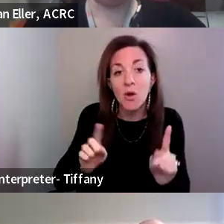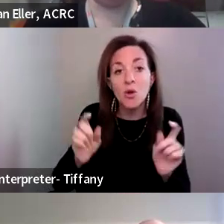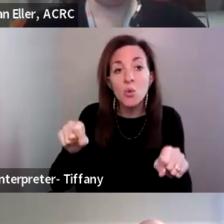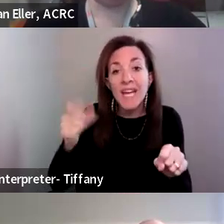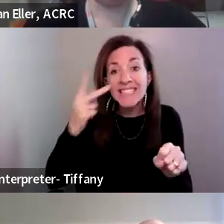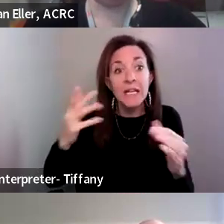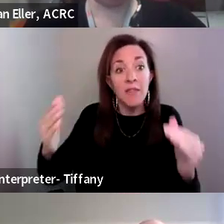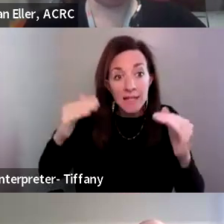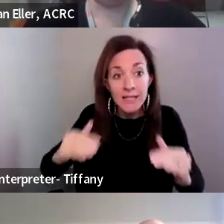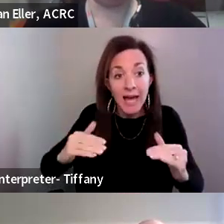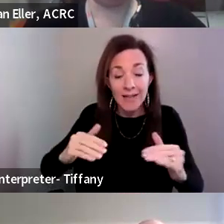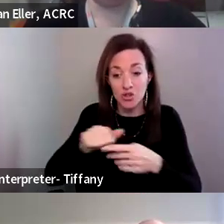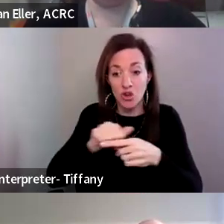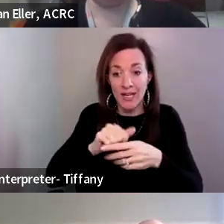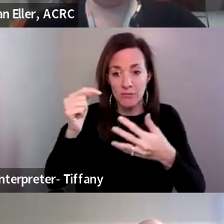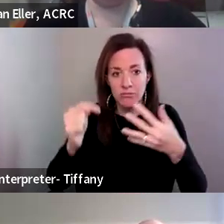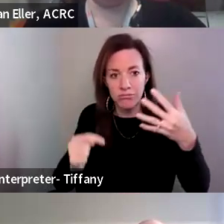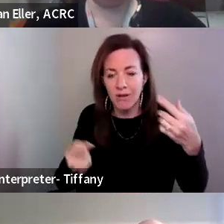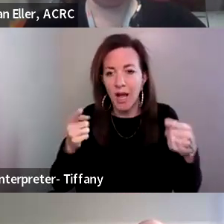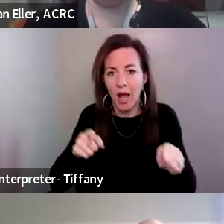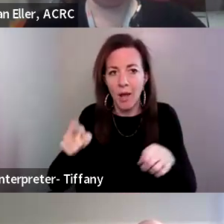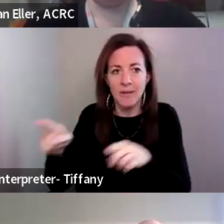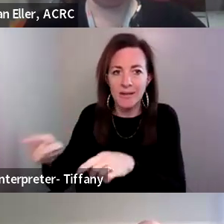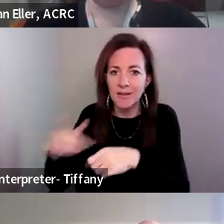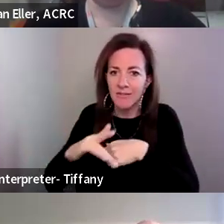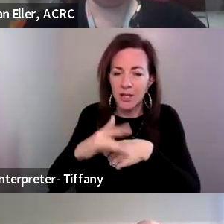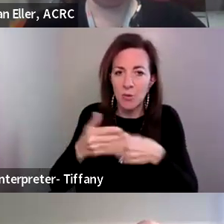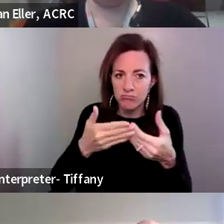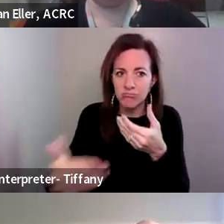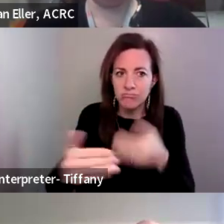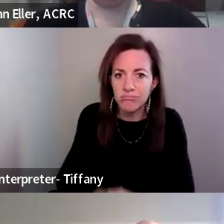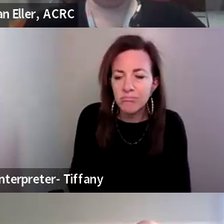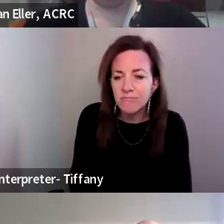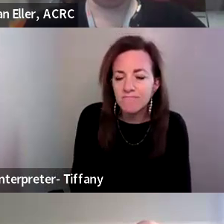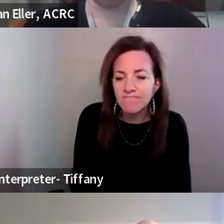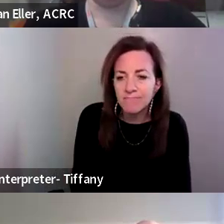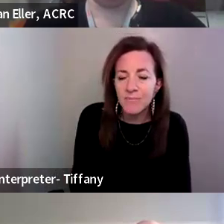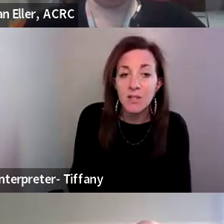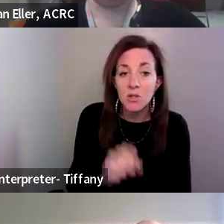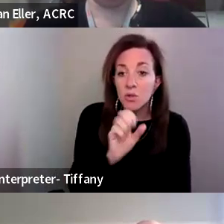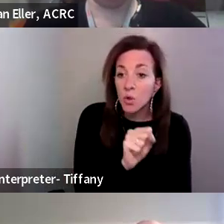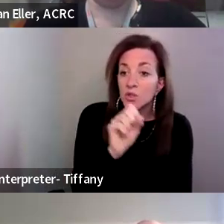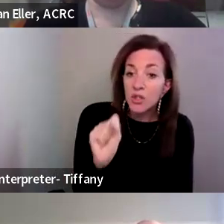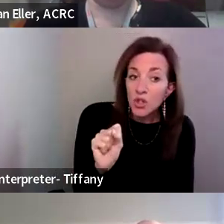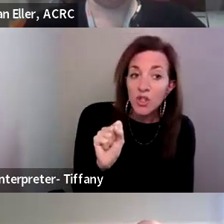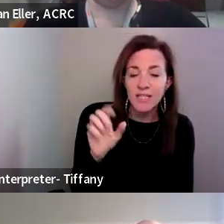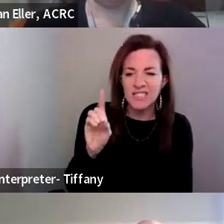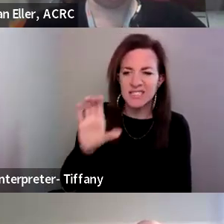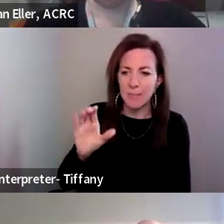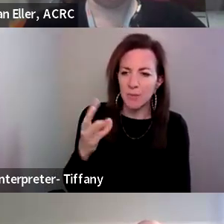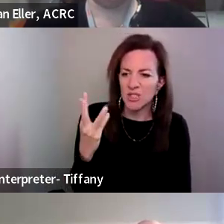next trainings that will be available. So Social Security,